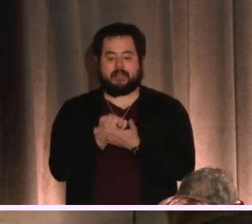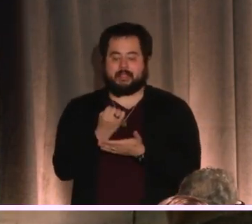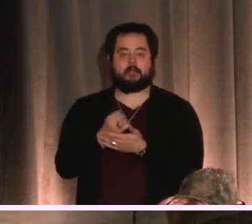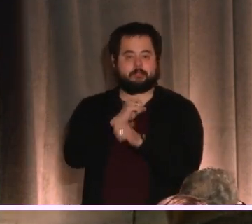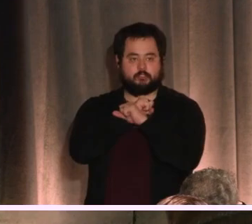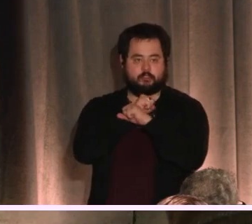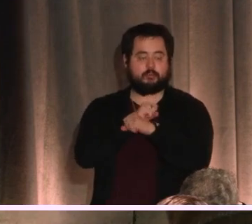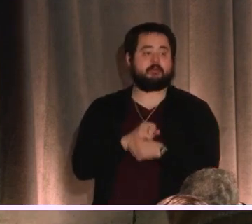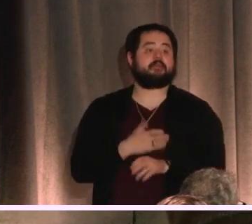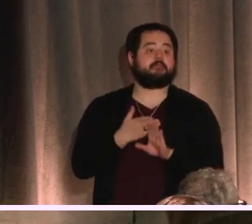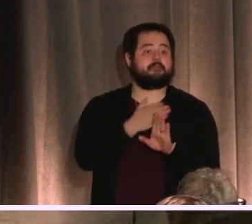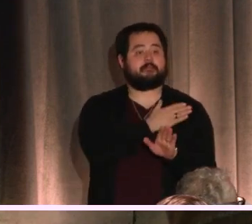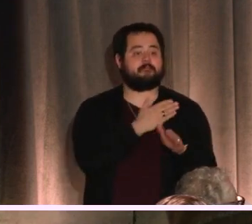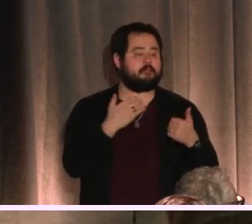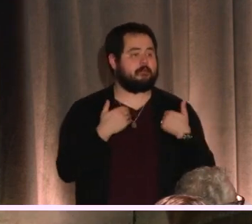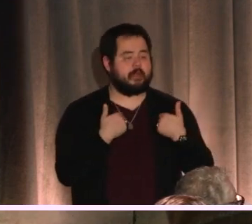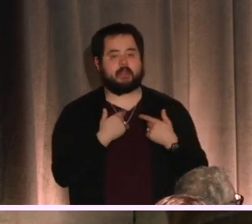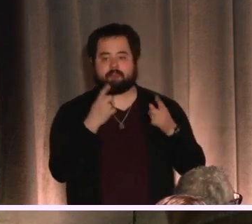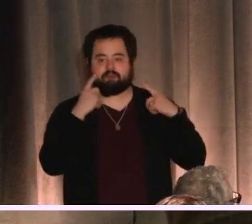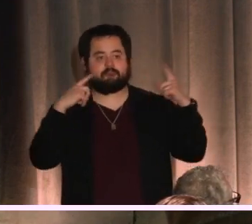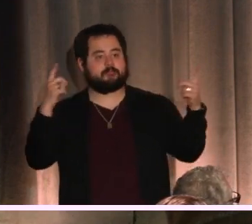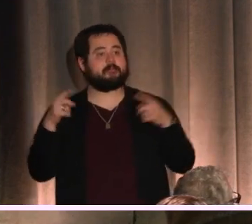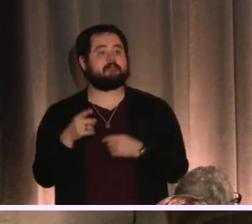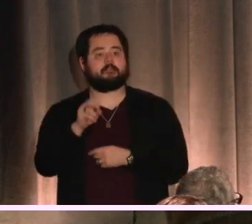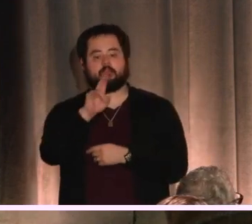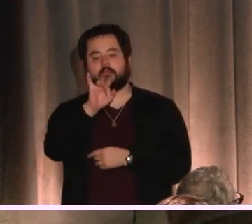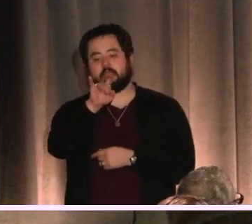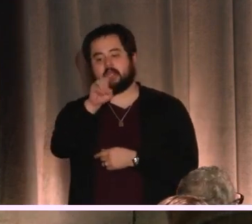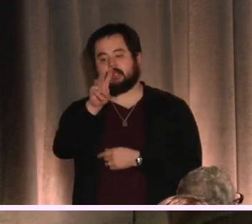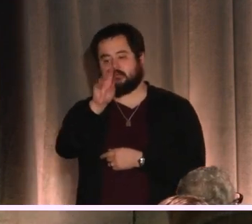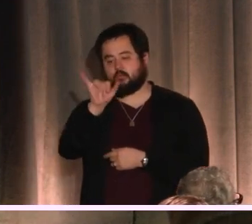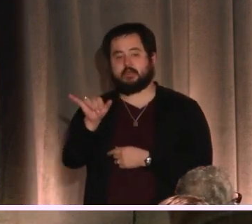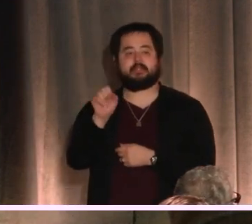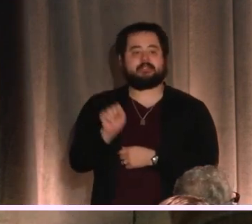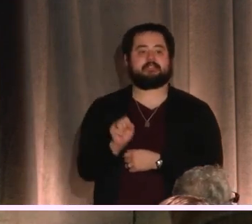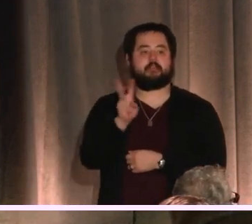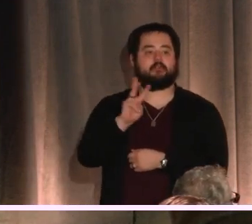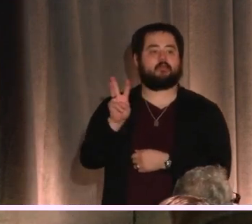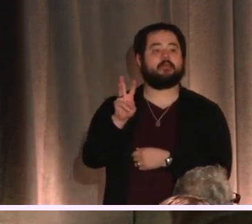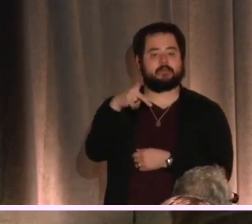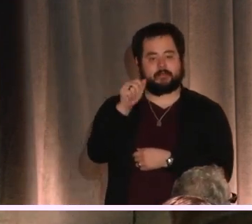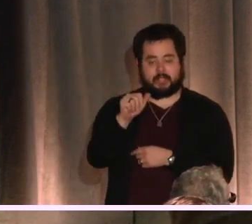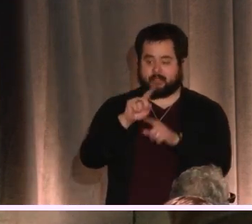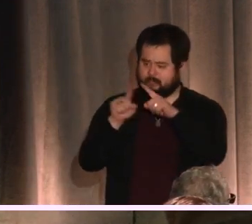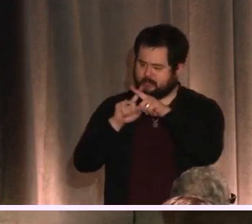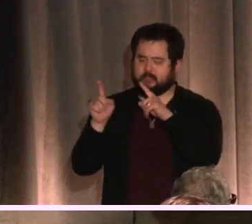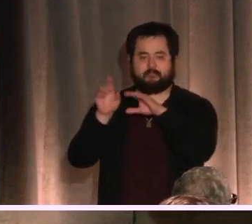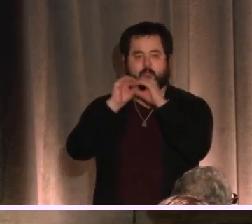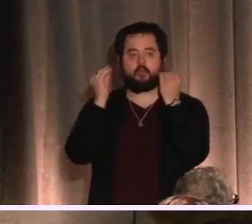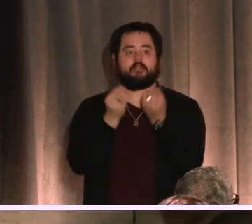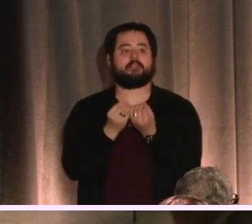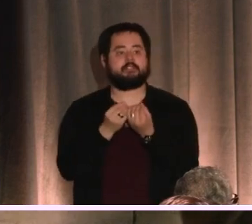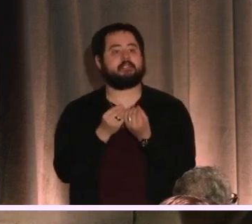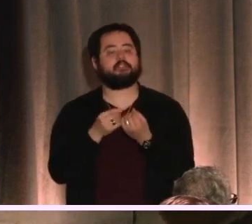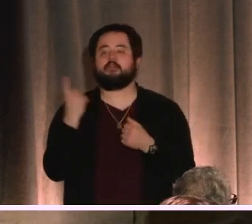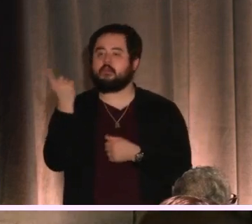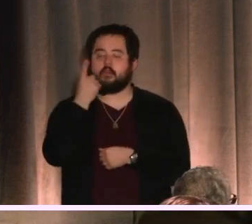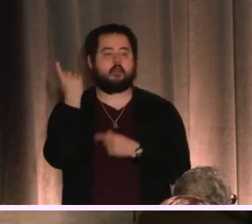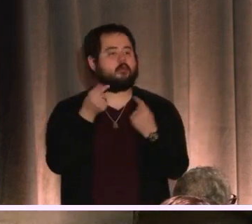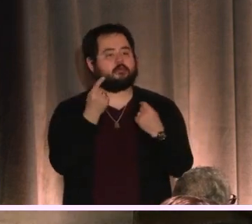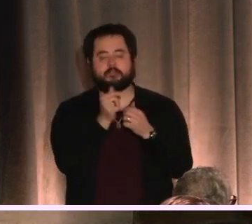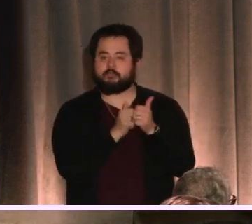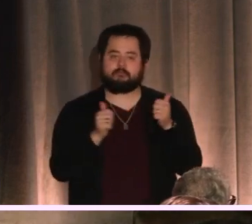groundbreaking initiatives at the United Way of Southwestern PA and at other organizations, always going above and beyond for families and